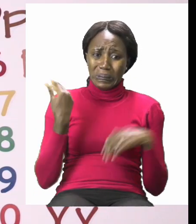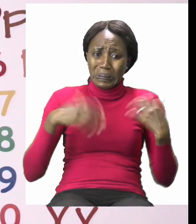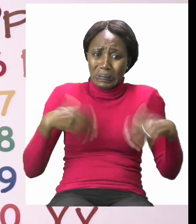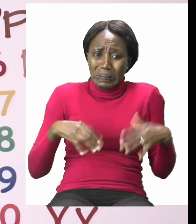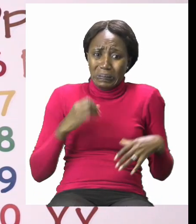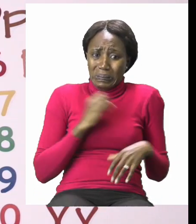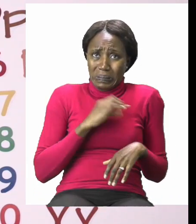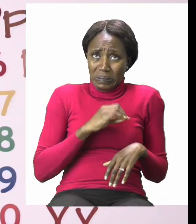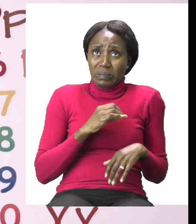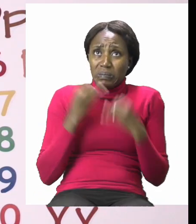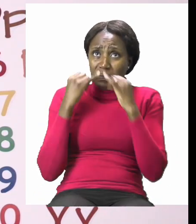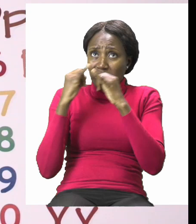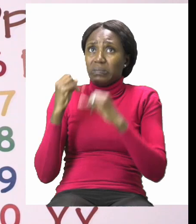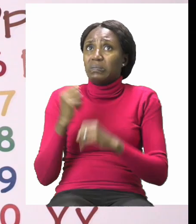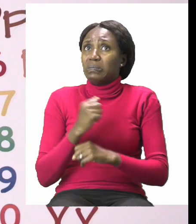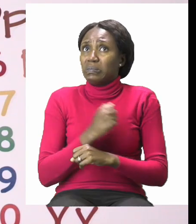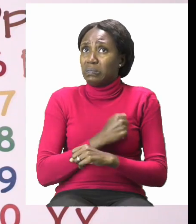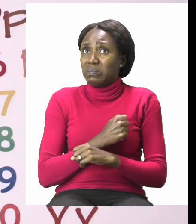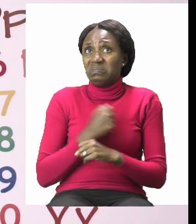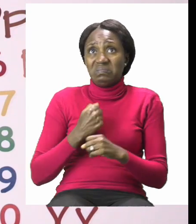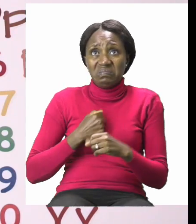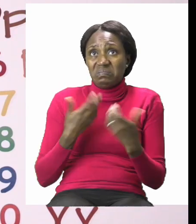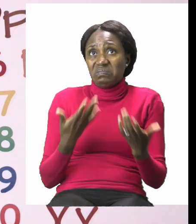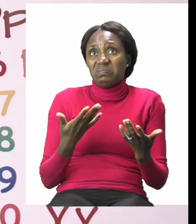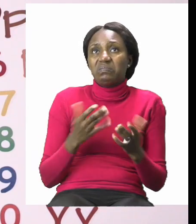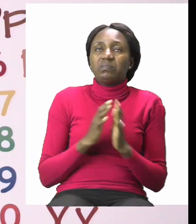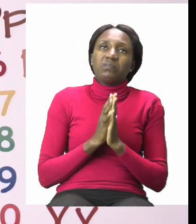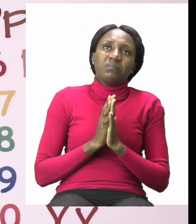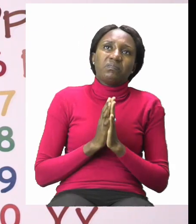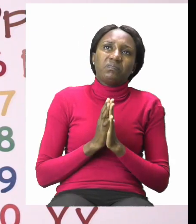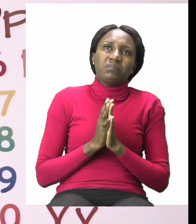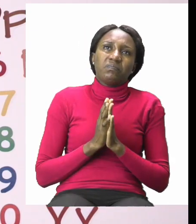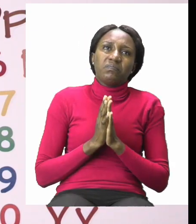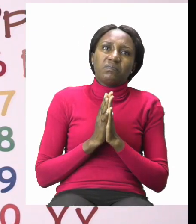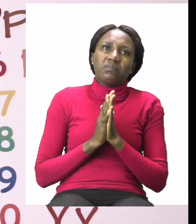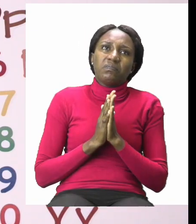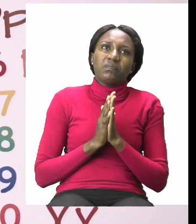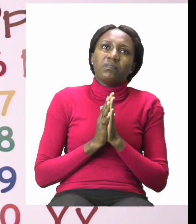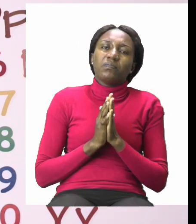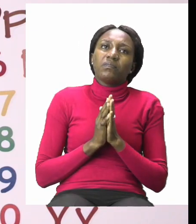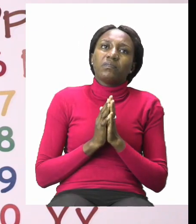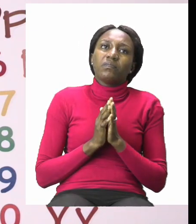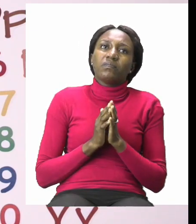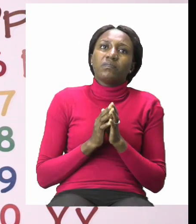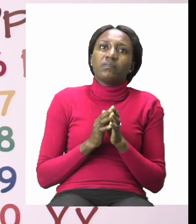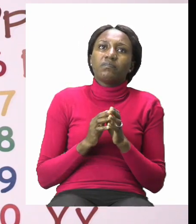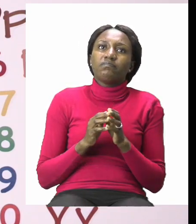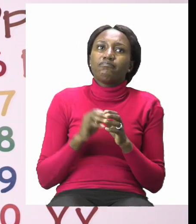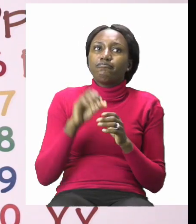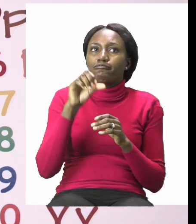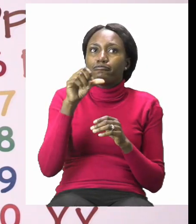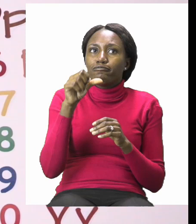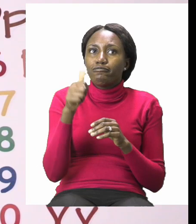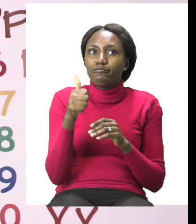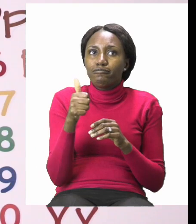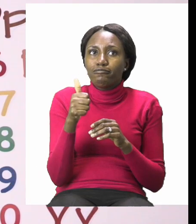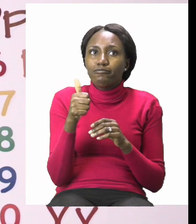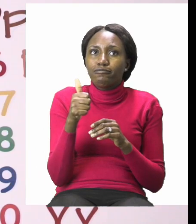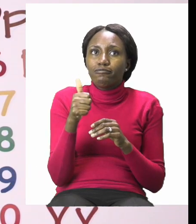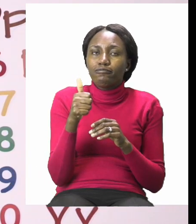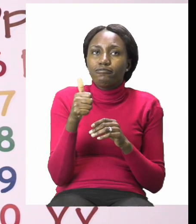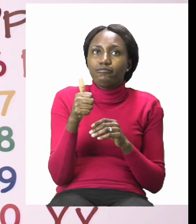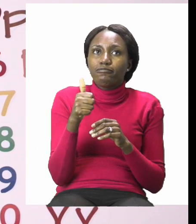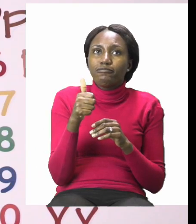that you don't want to touch the knife. Then, other things that may not be able to